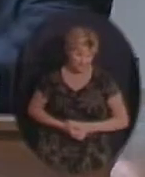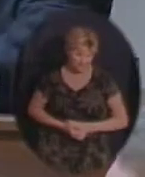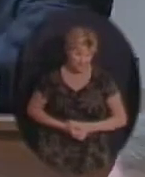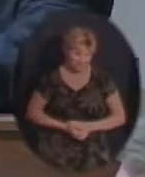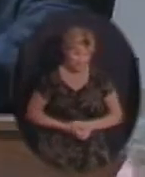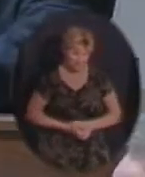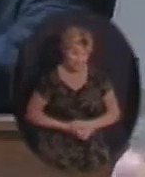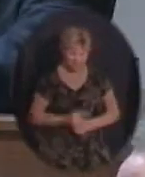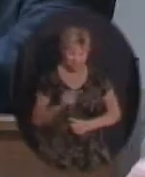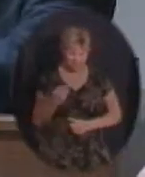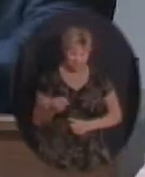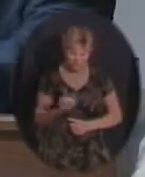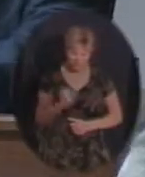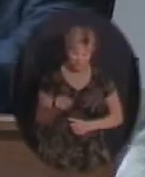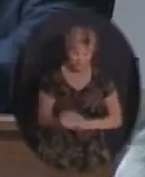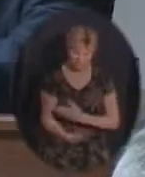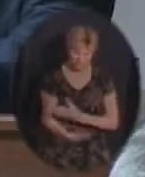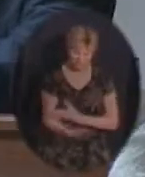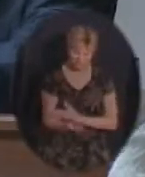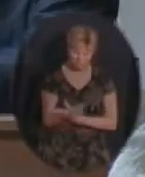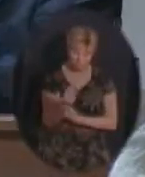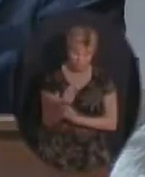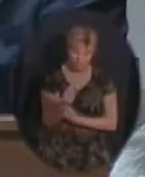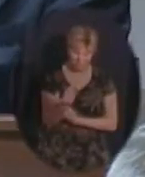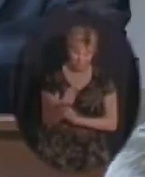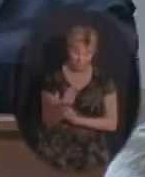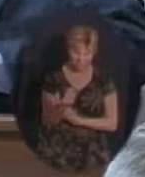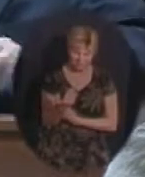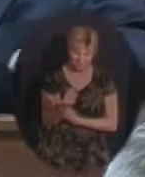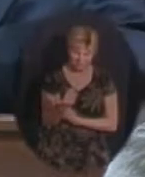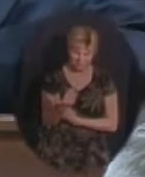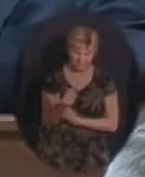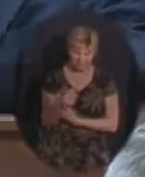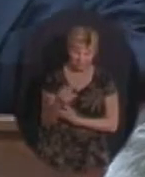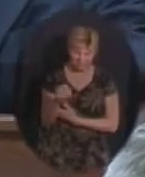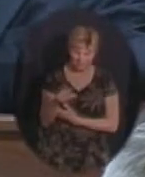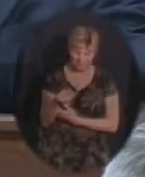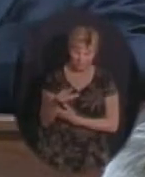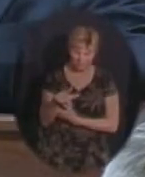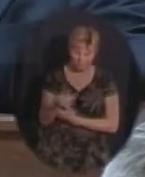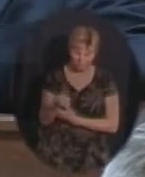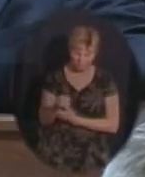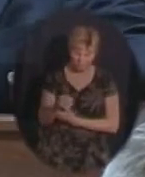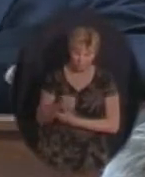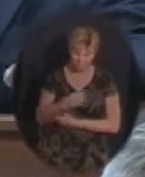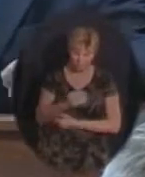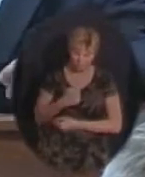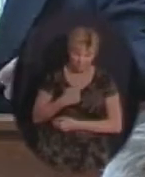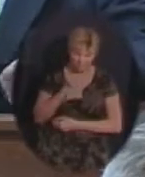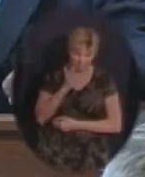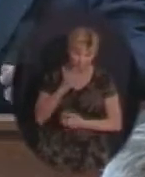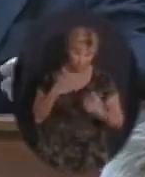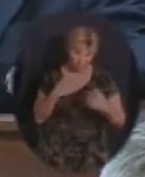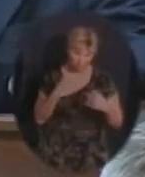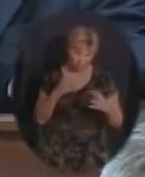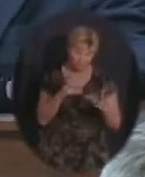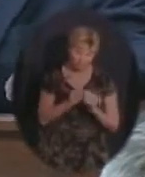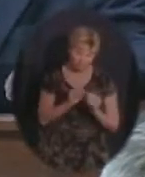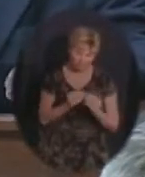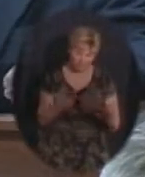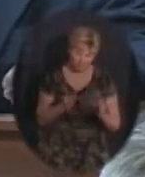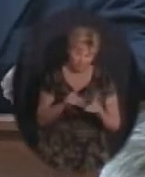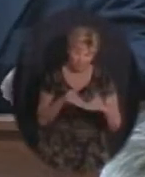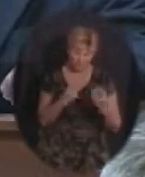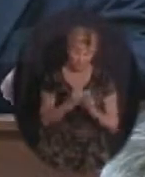Tuesday morning, this coming Tuesday morning, Merle Hastert and I will have a meeting here at the district regarding the renewal programs for your property